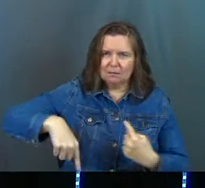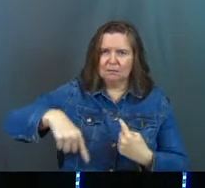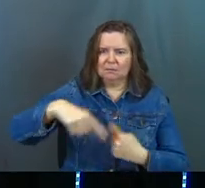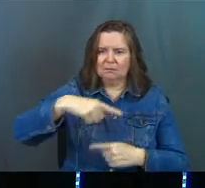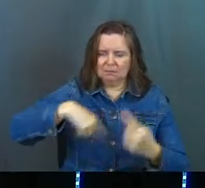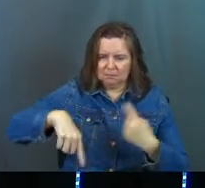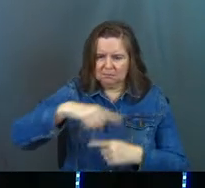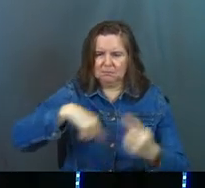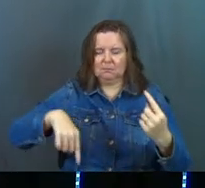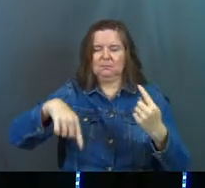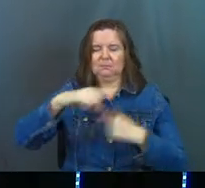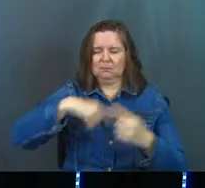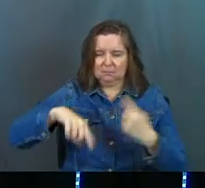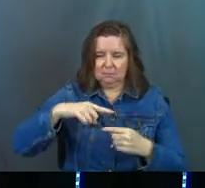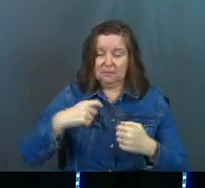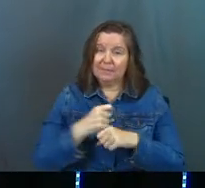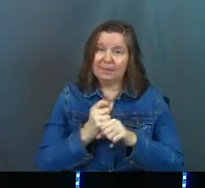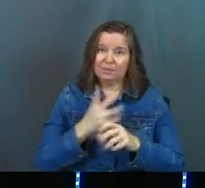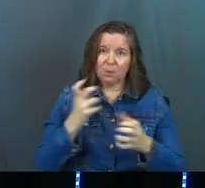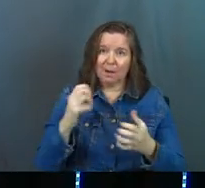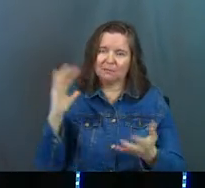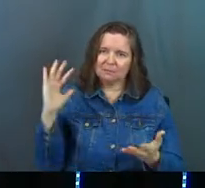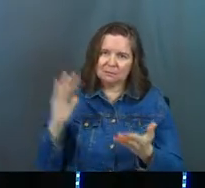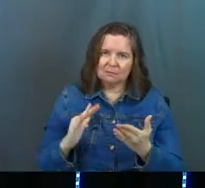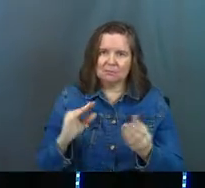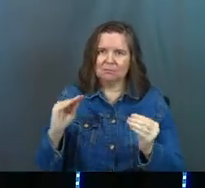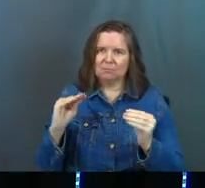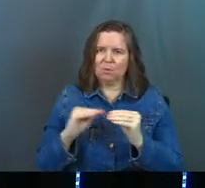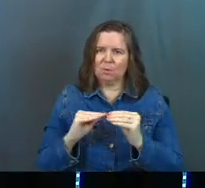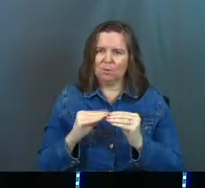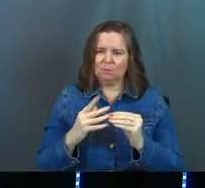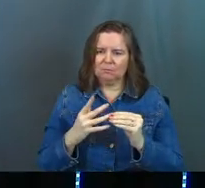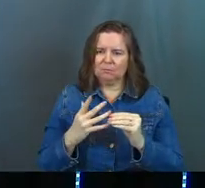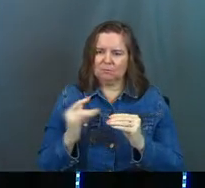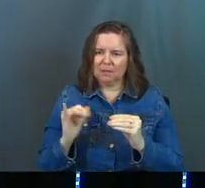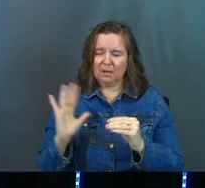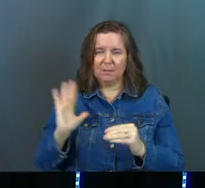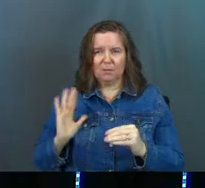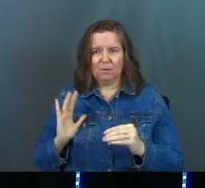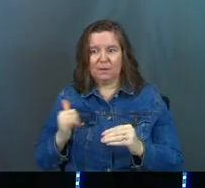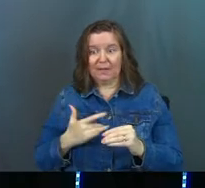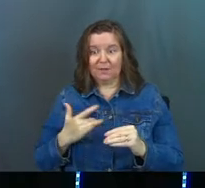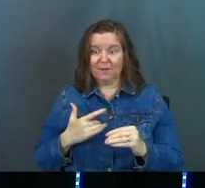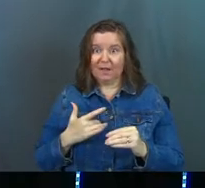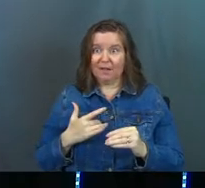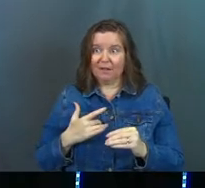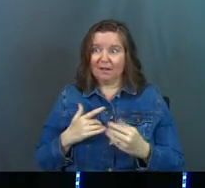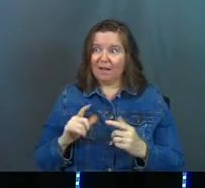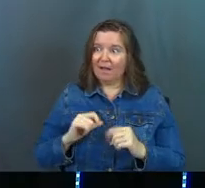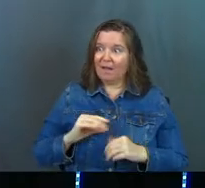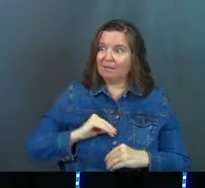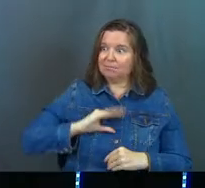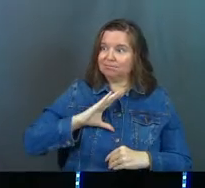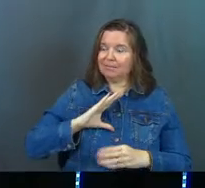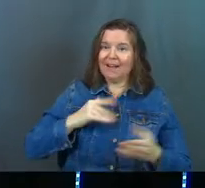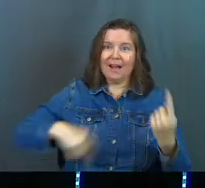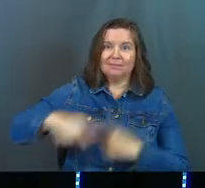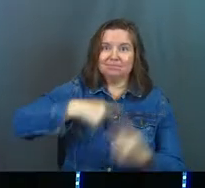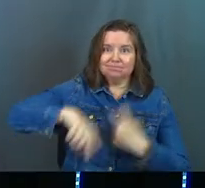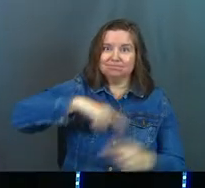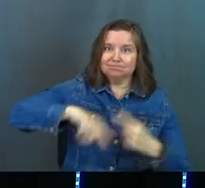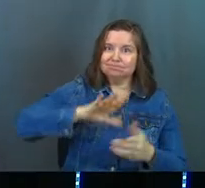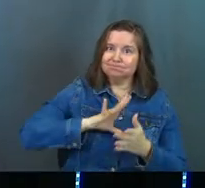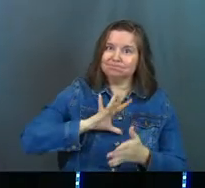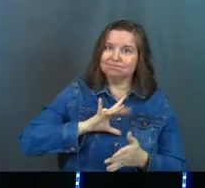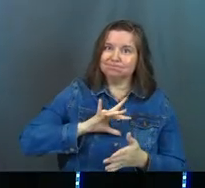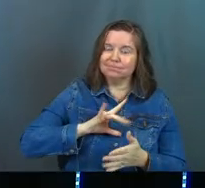does make you want to not do as much for them as you would have if you felt fulfilled by them. And sometimes it